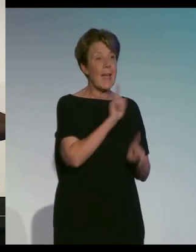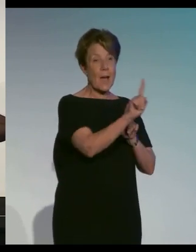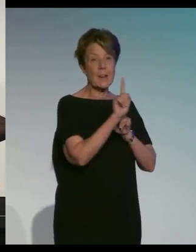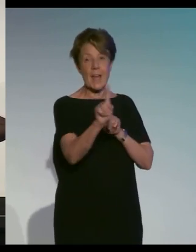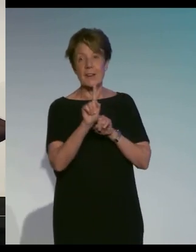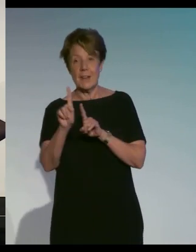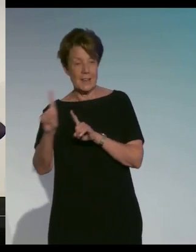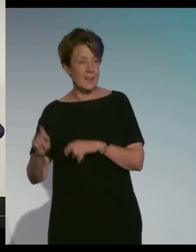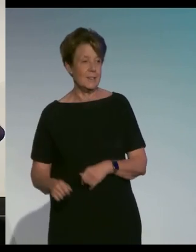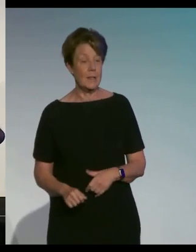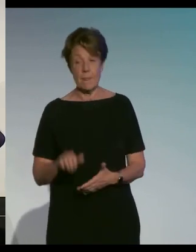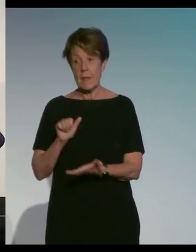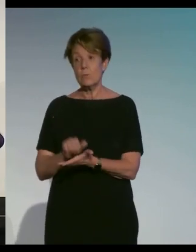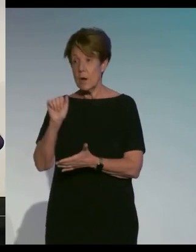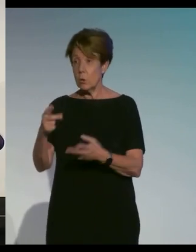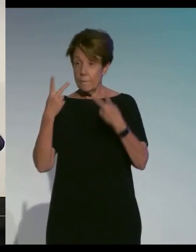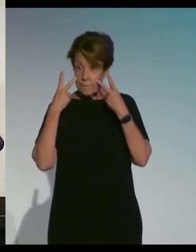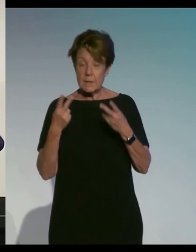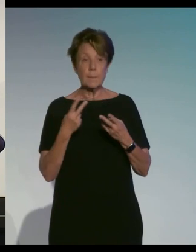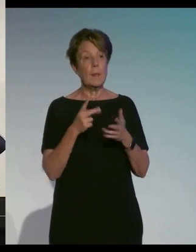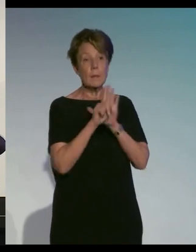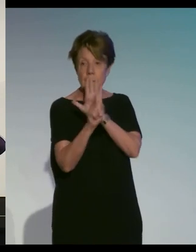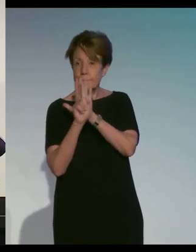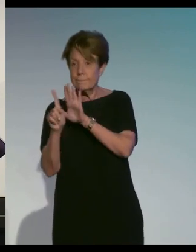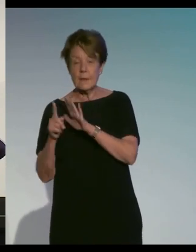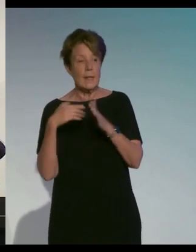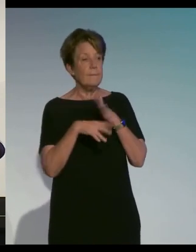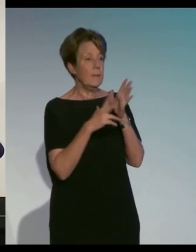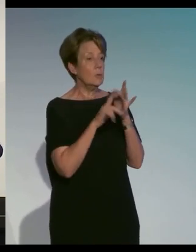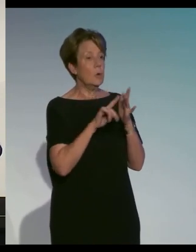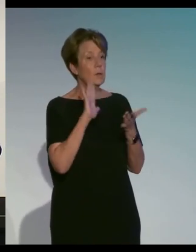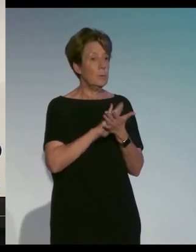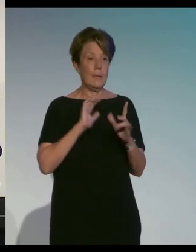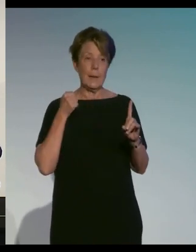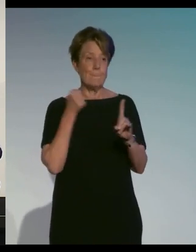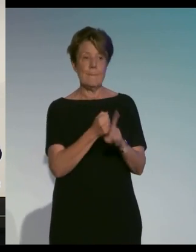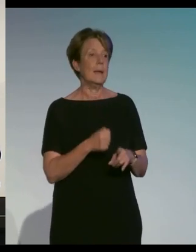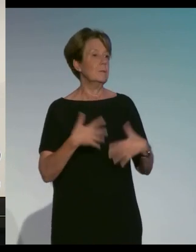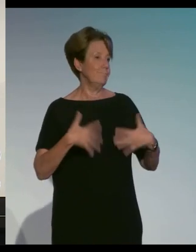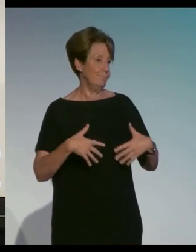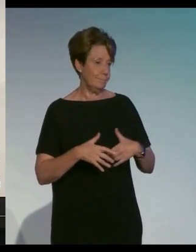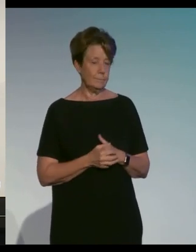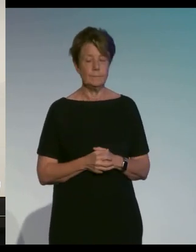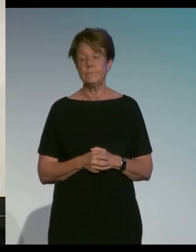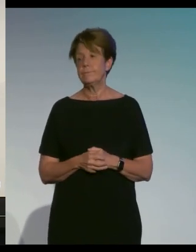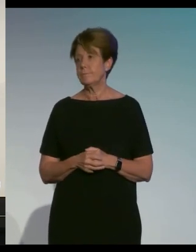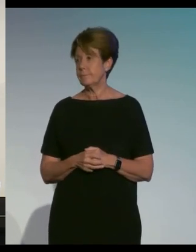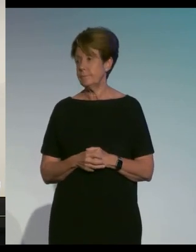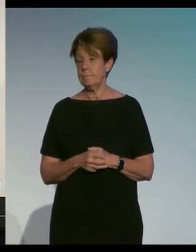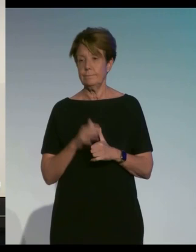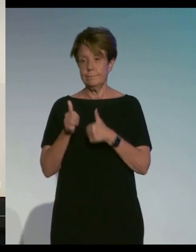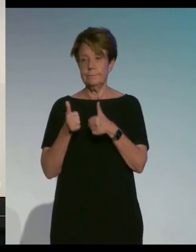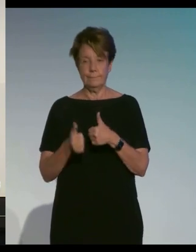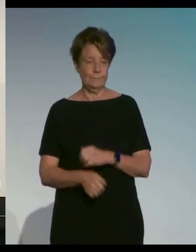That's right, Greg. I think your visibility in Victoria has had an incredible impact. Yeah. And well done.